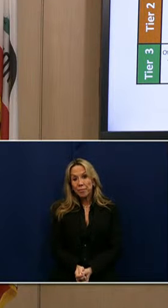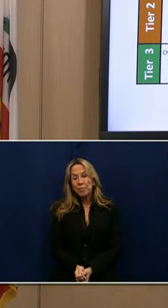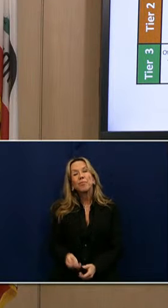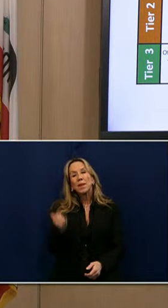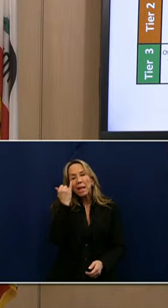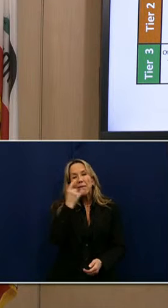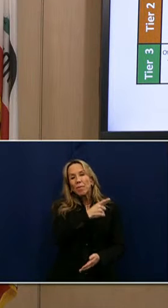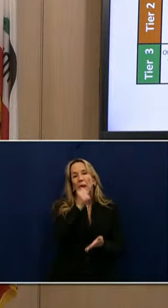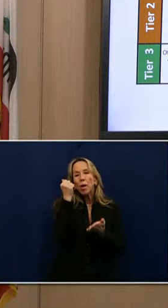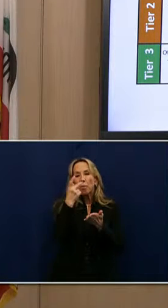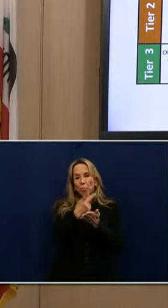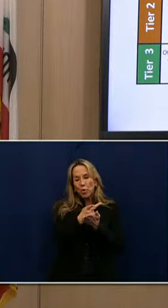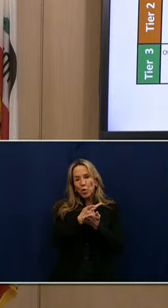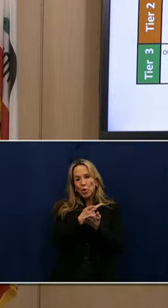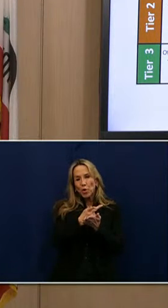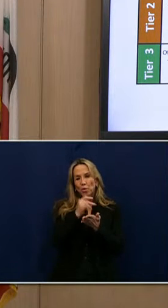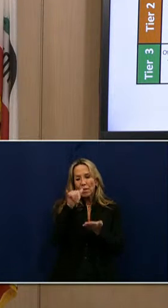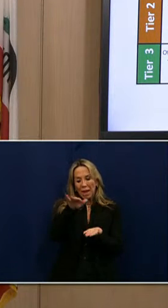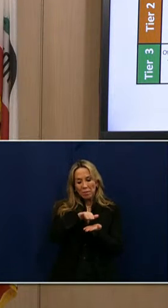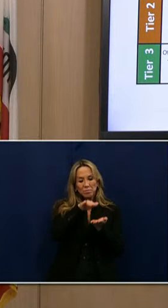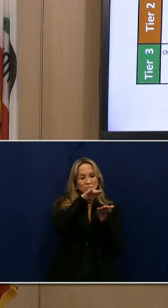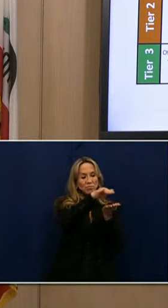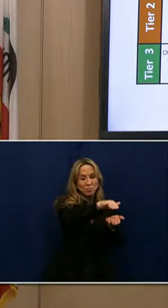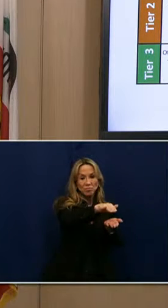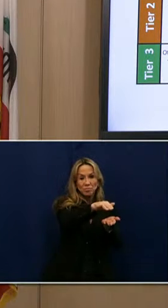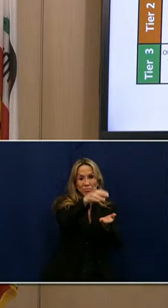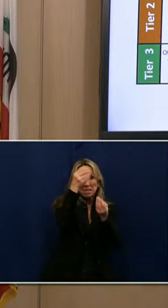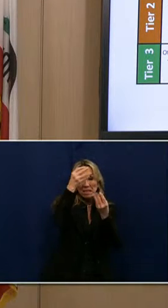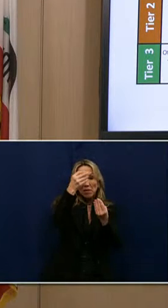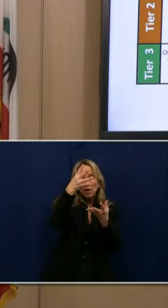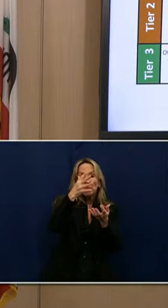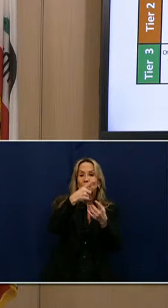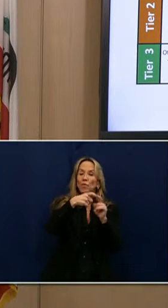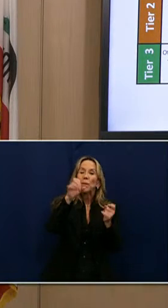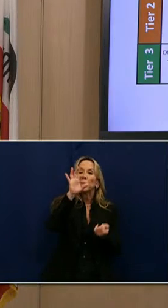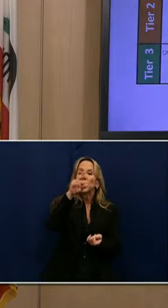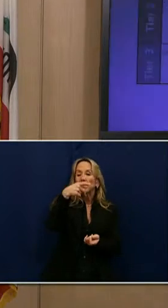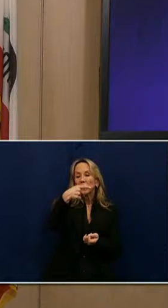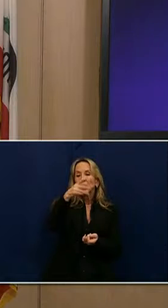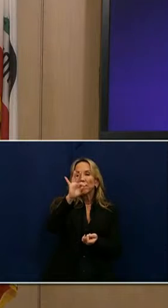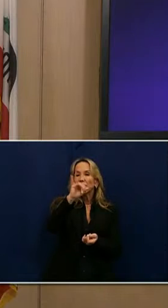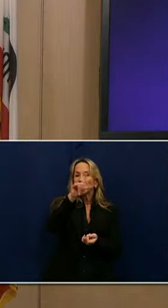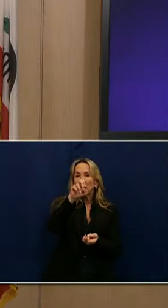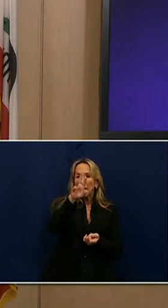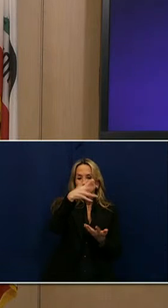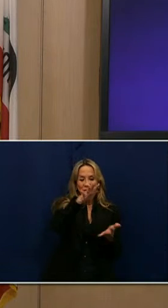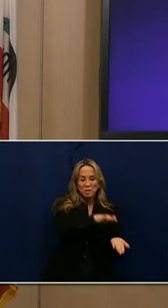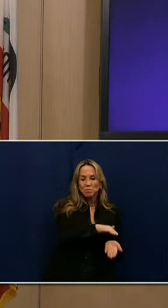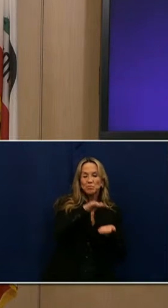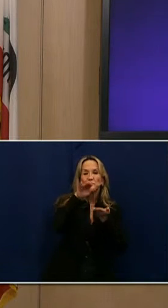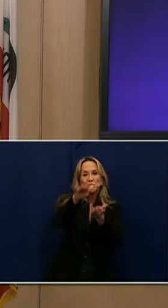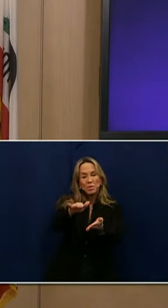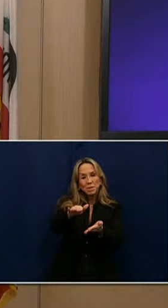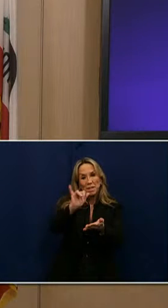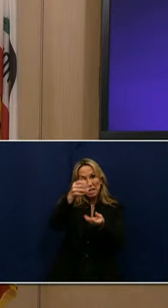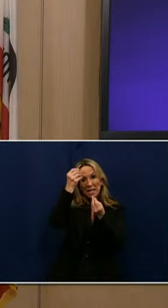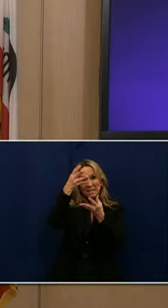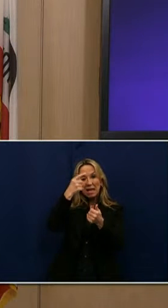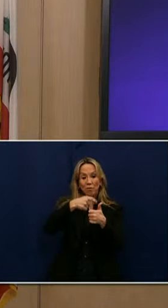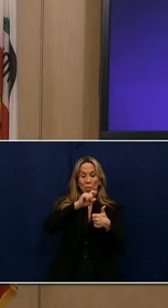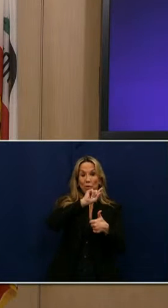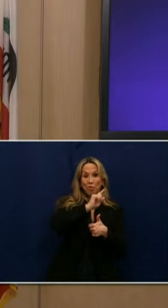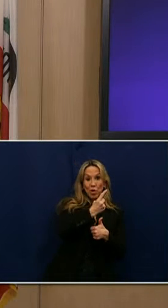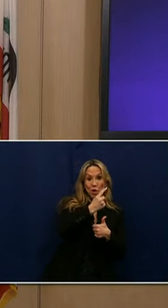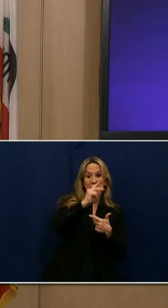if they approve the packet from Pfizer with all of the data from the first, second, and third trials.